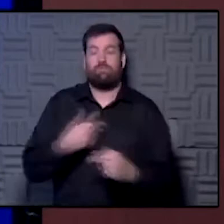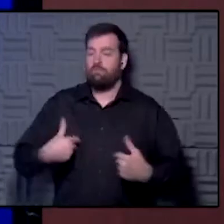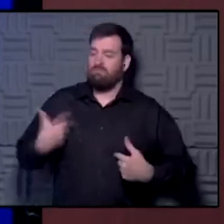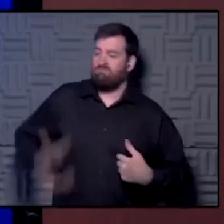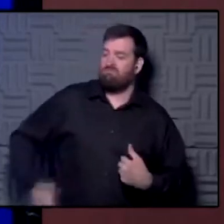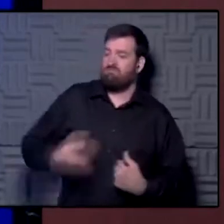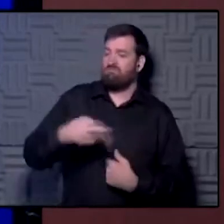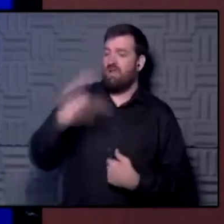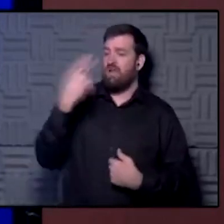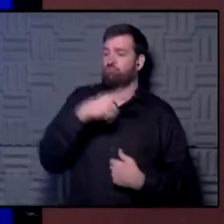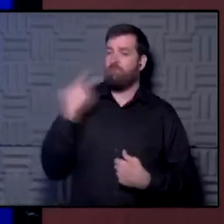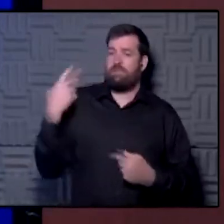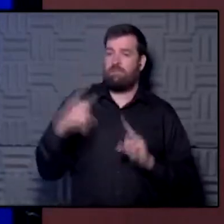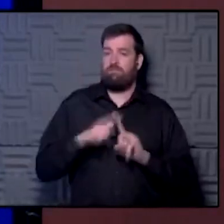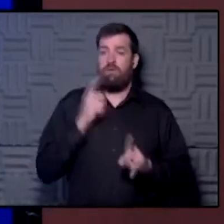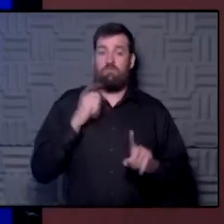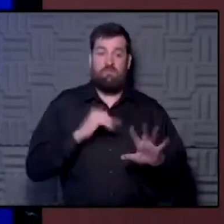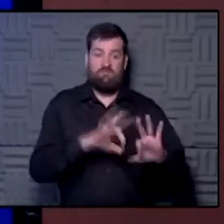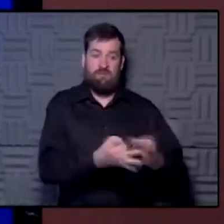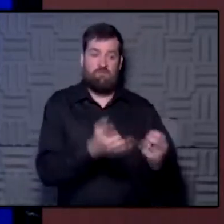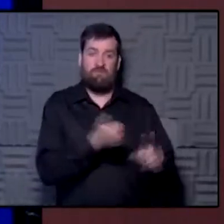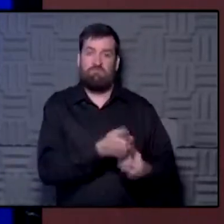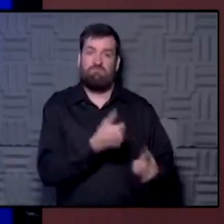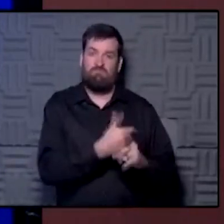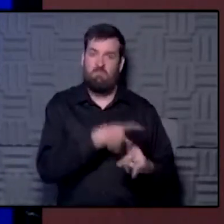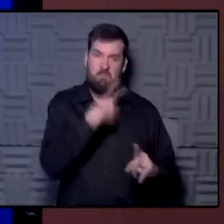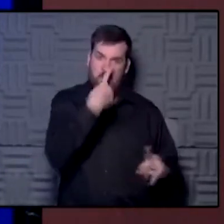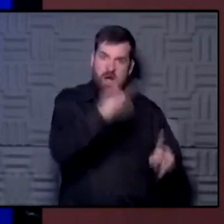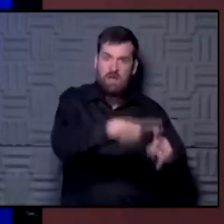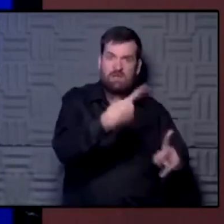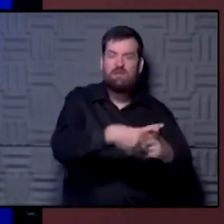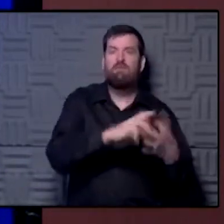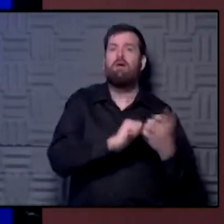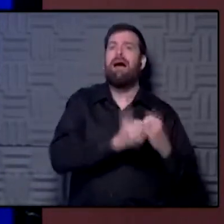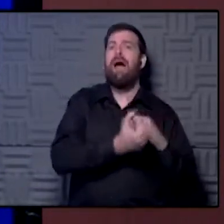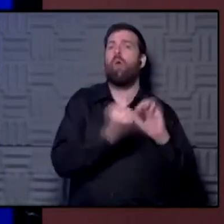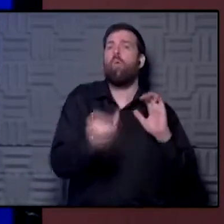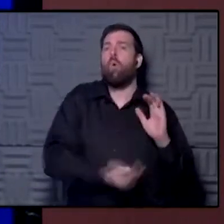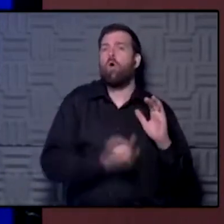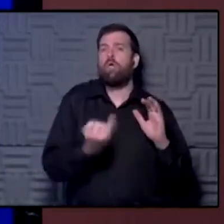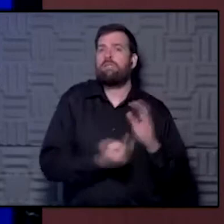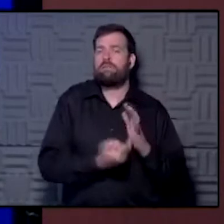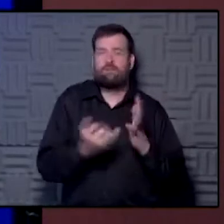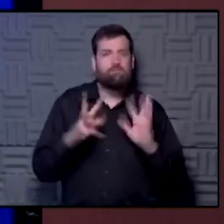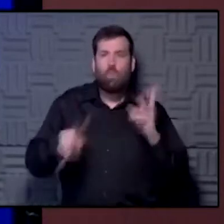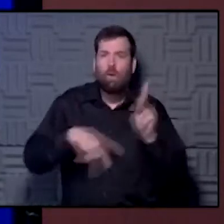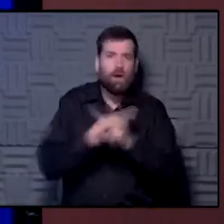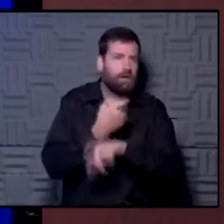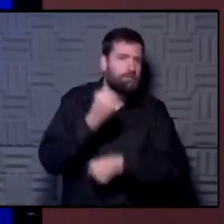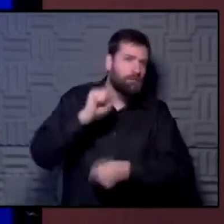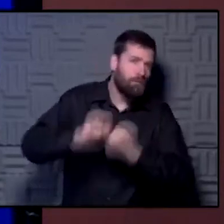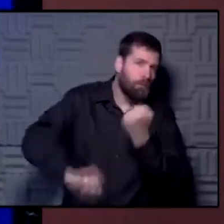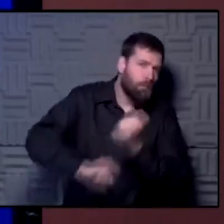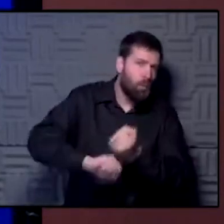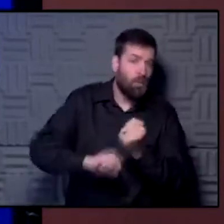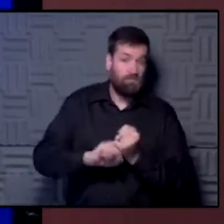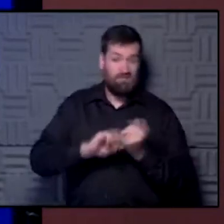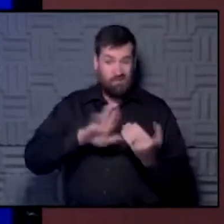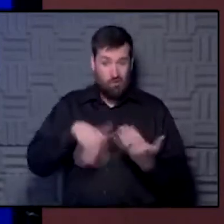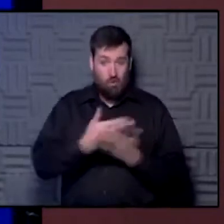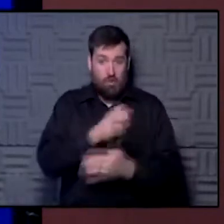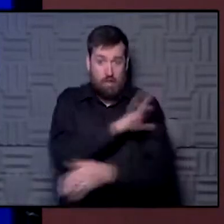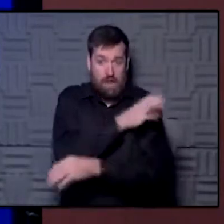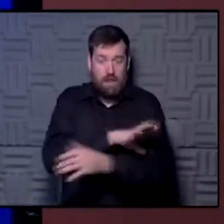but a member of my family has now tested positive. How do I quarantine? What sort of support did I need when all the clinics went